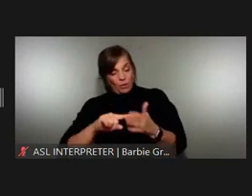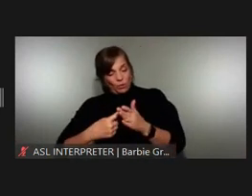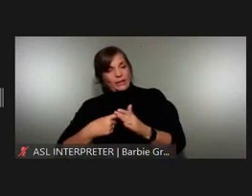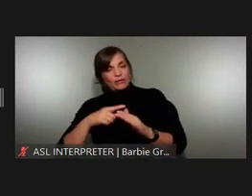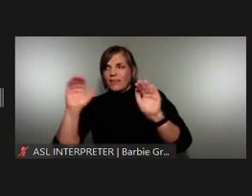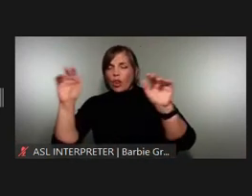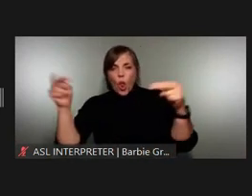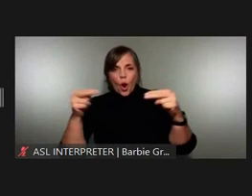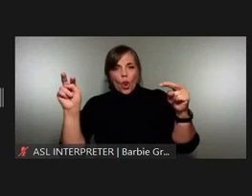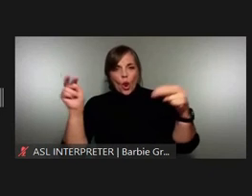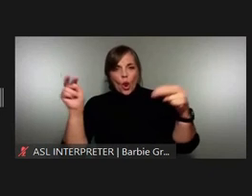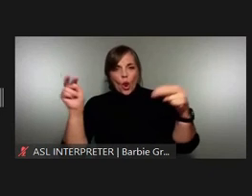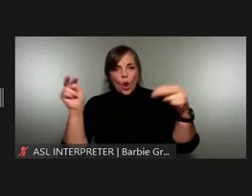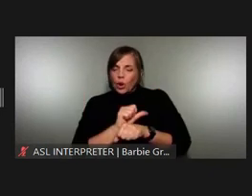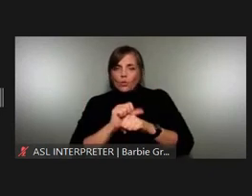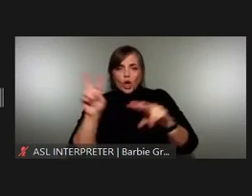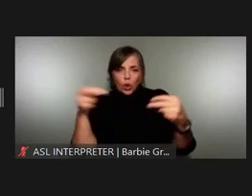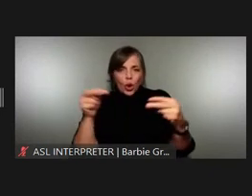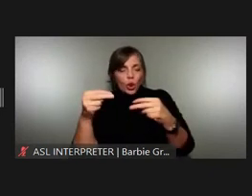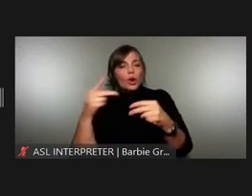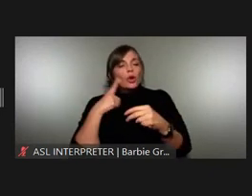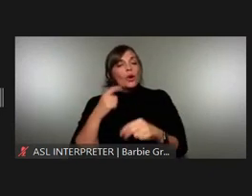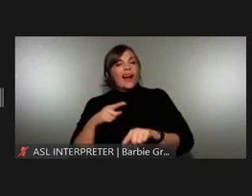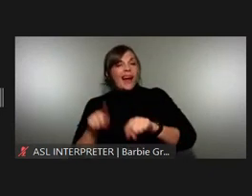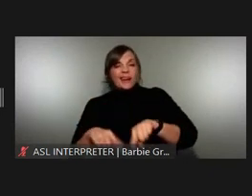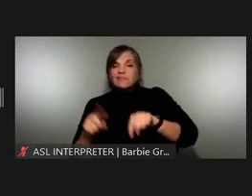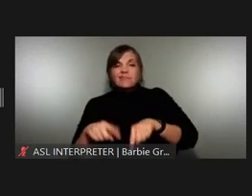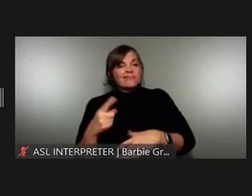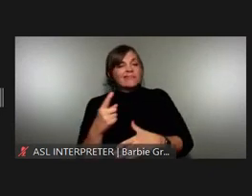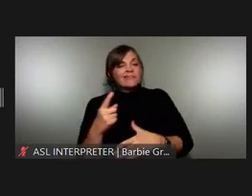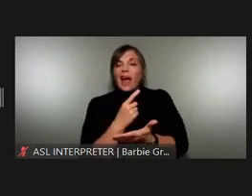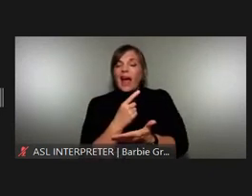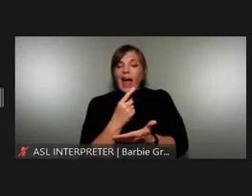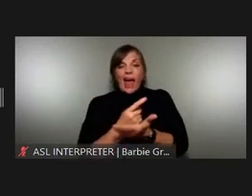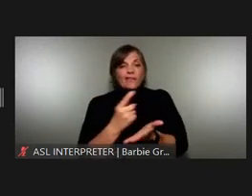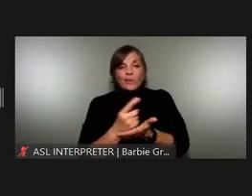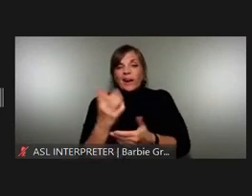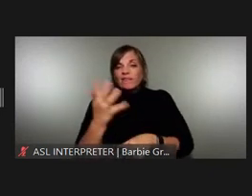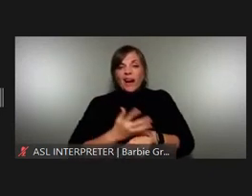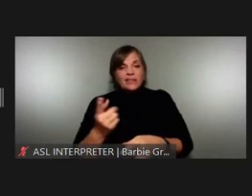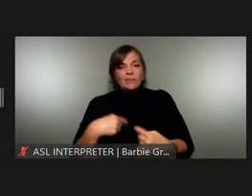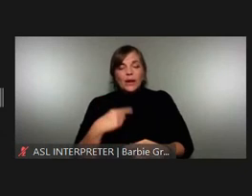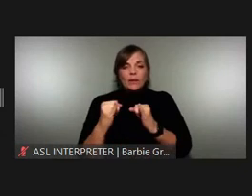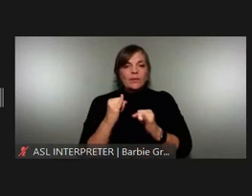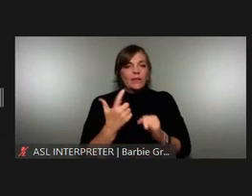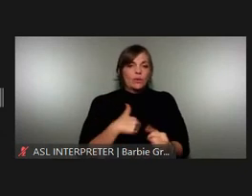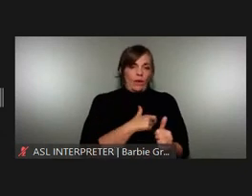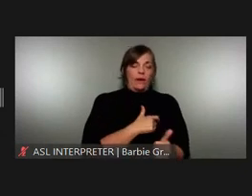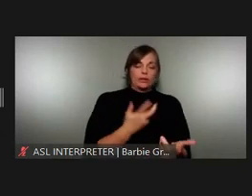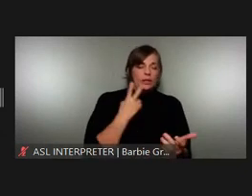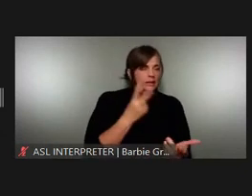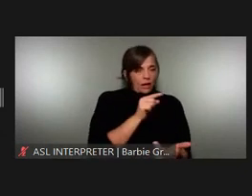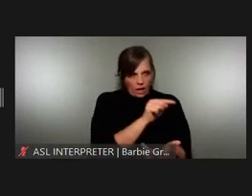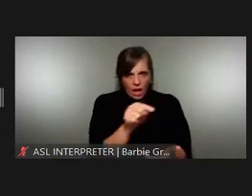agency on as a national profile, both through the work that we were doing, but the value that our residents were able to